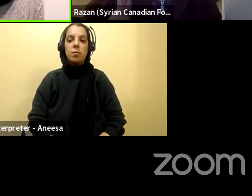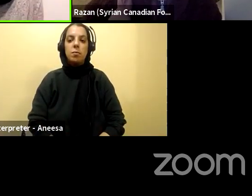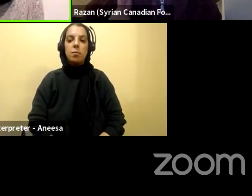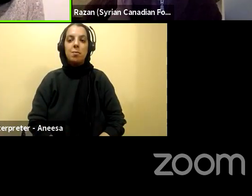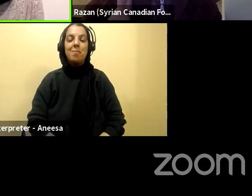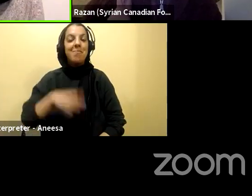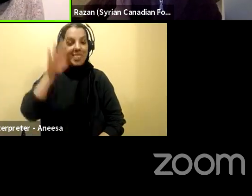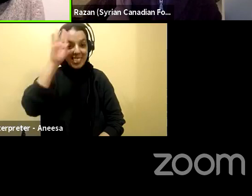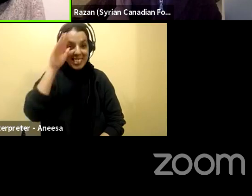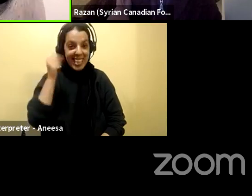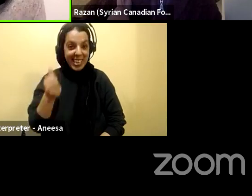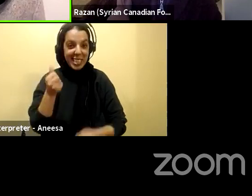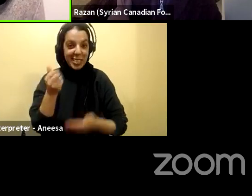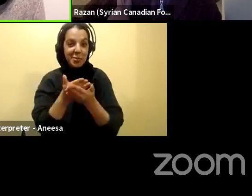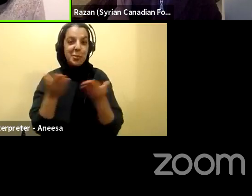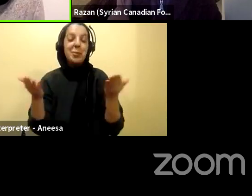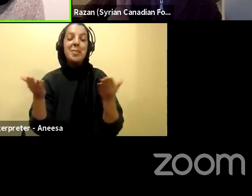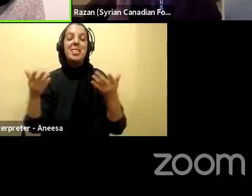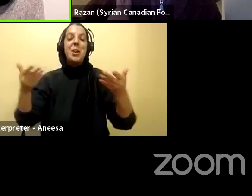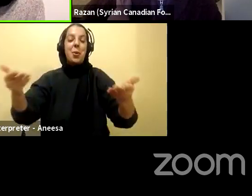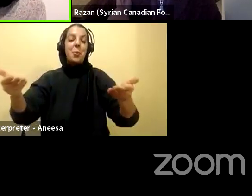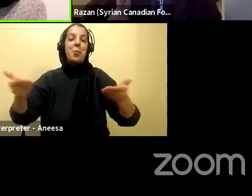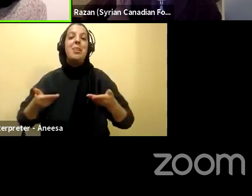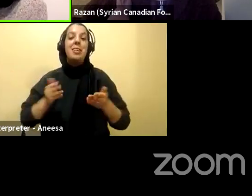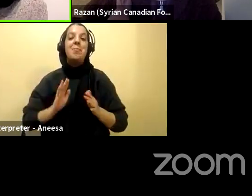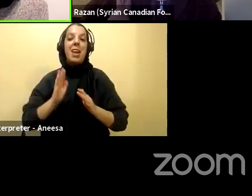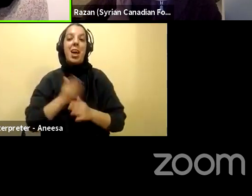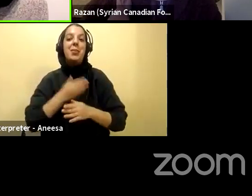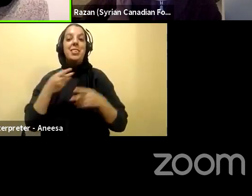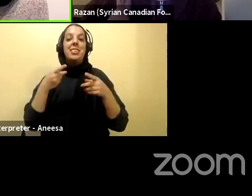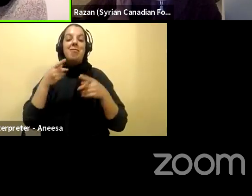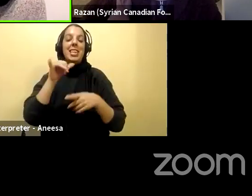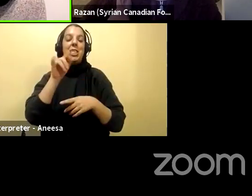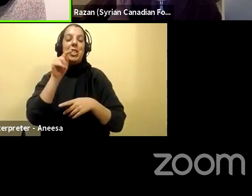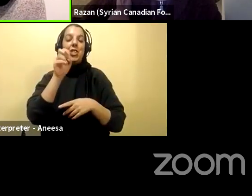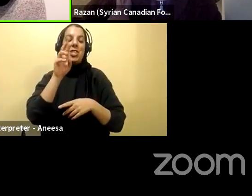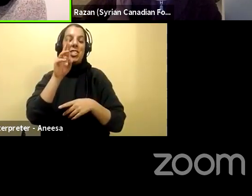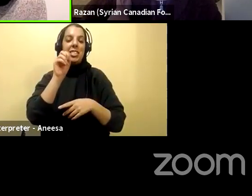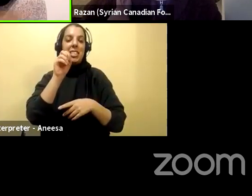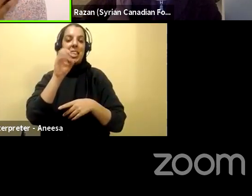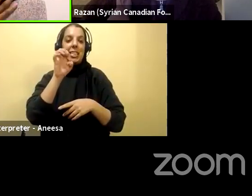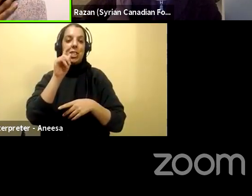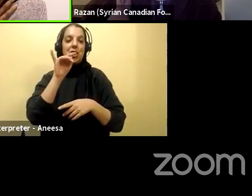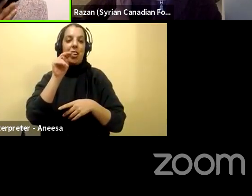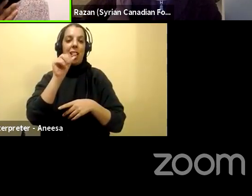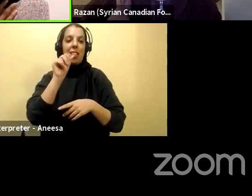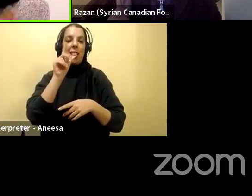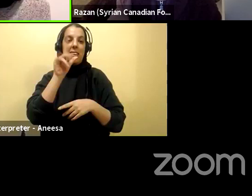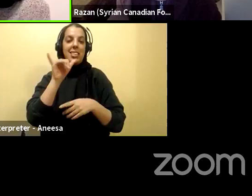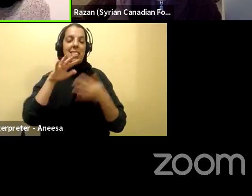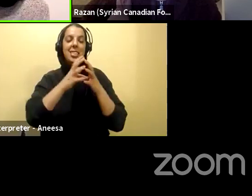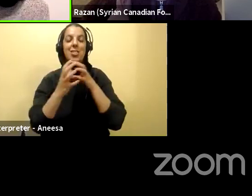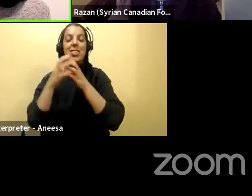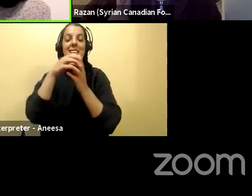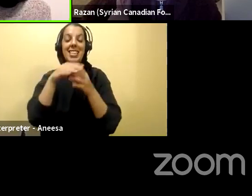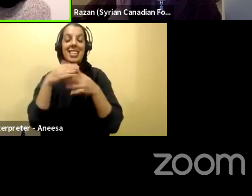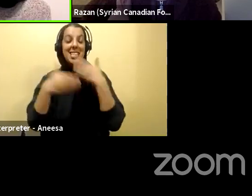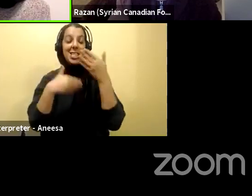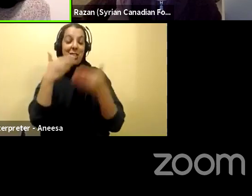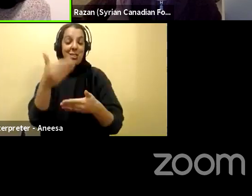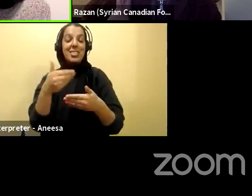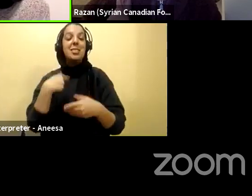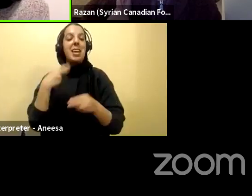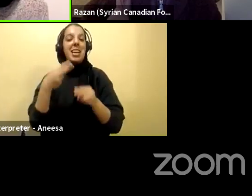All right, assalamu alaikum, everyone. Welcome to our intersectionality series. My name is Rayanne, and I work at Smile Canada as